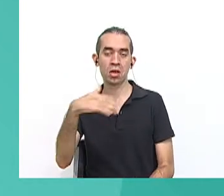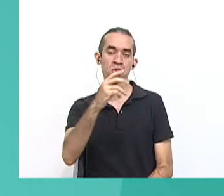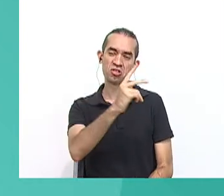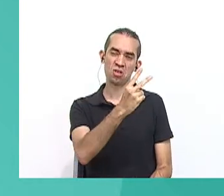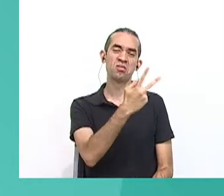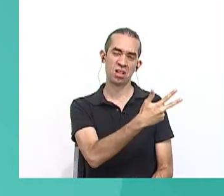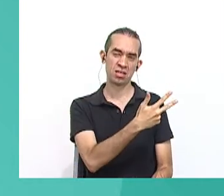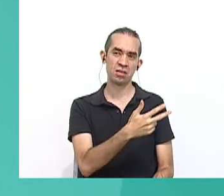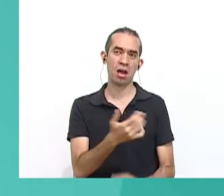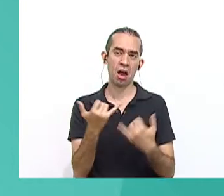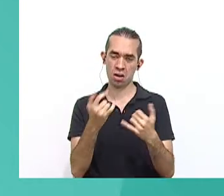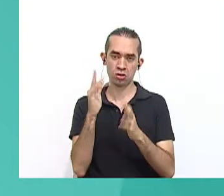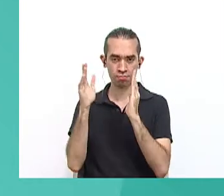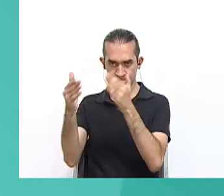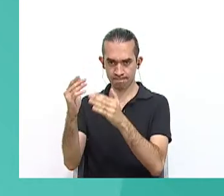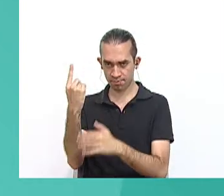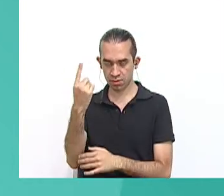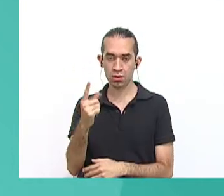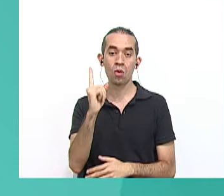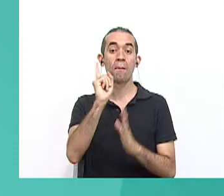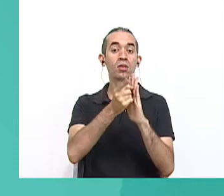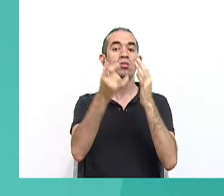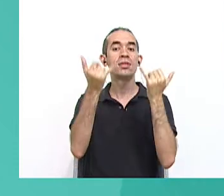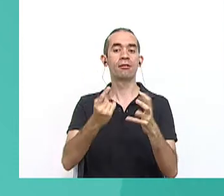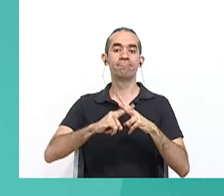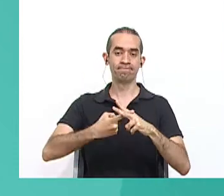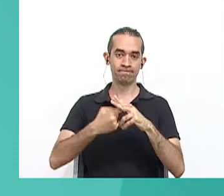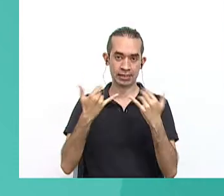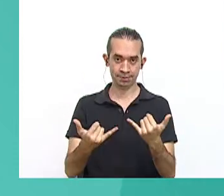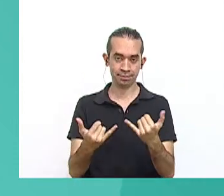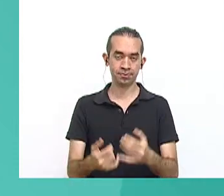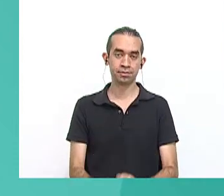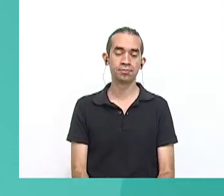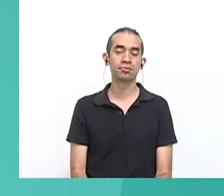3. So 1 minute starting now.